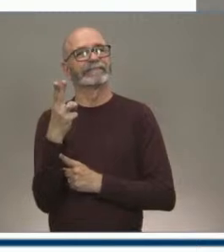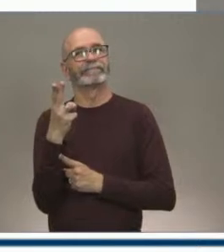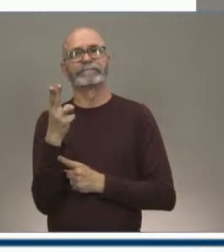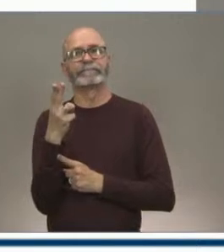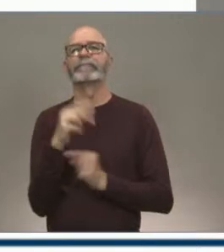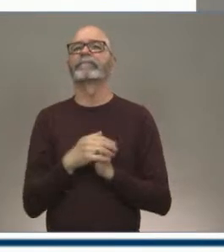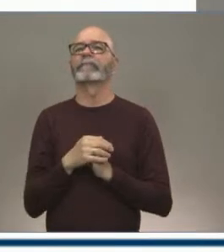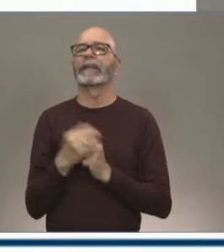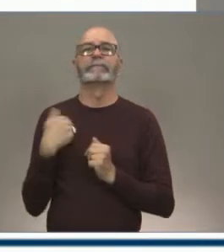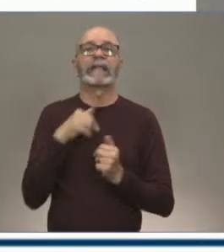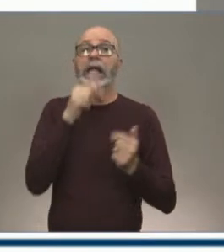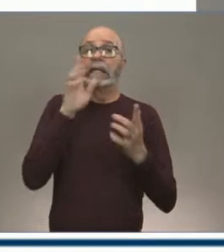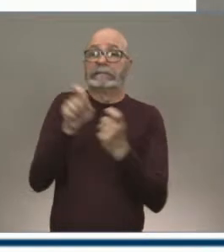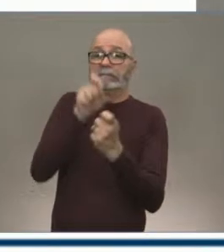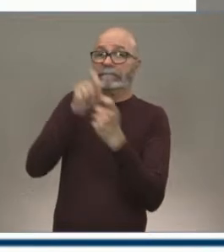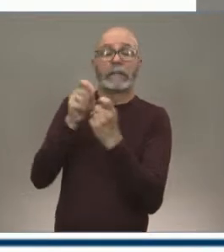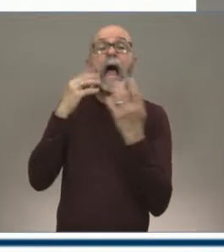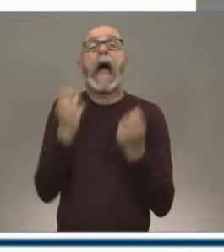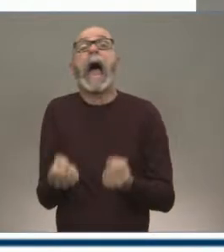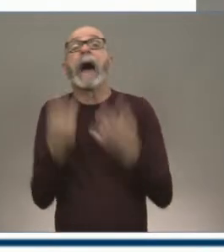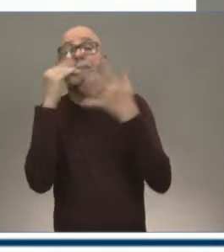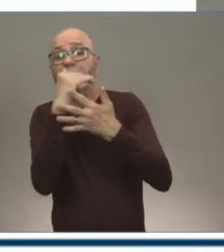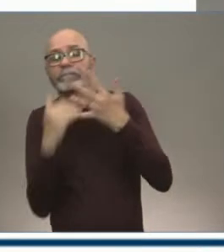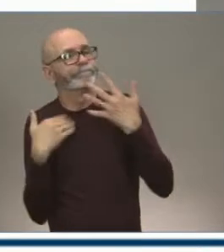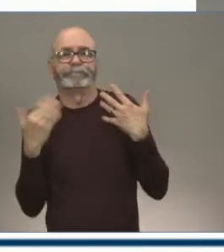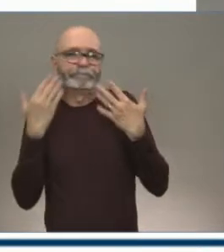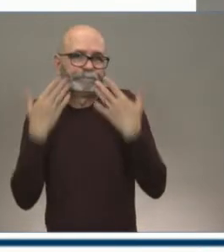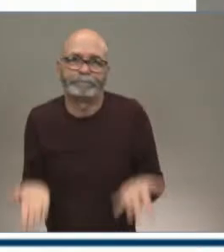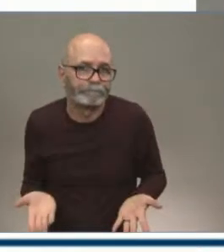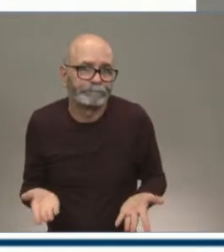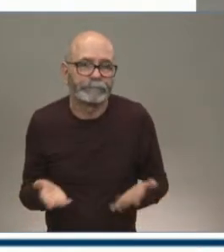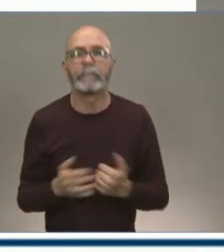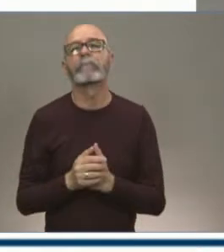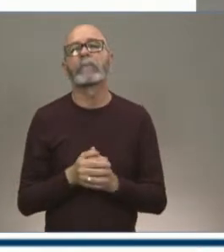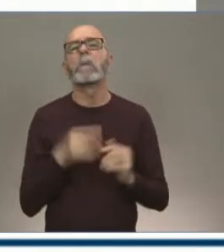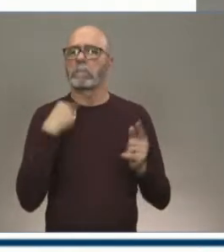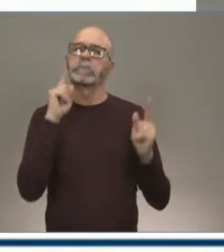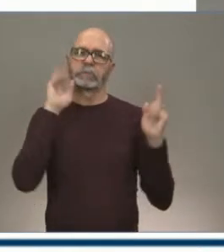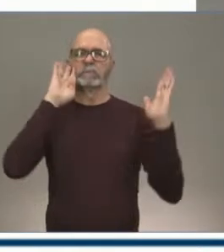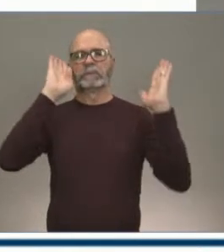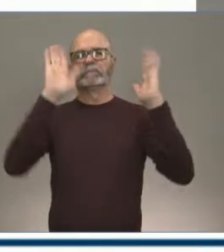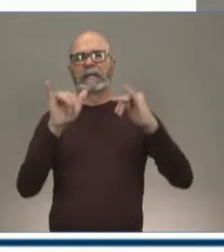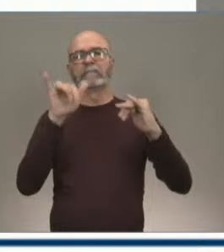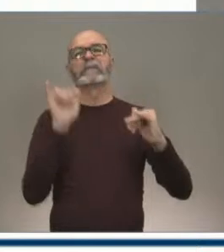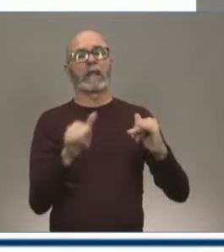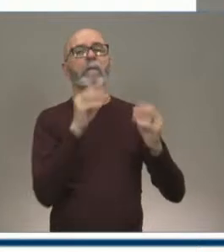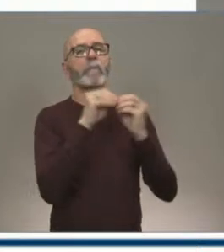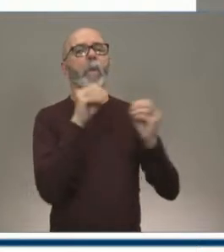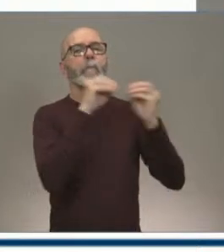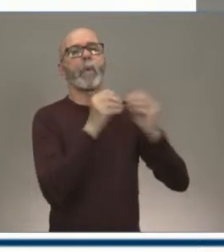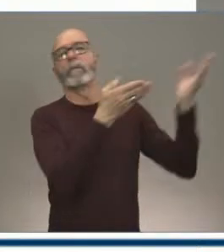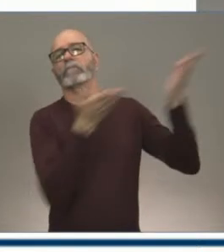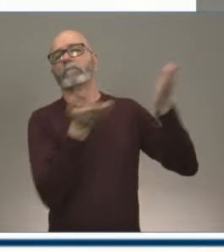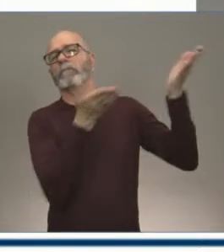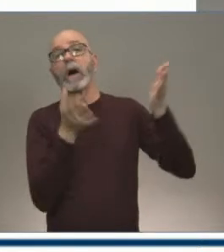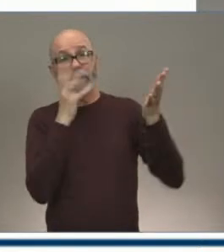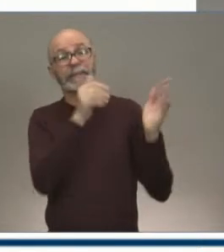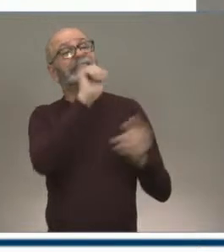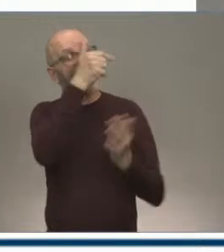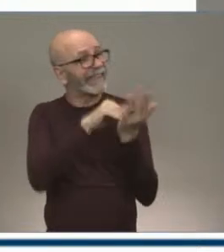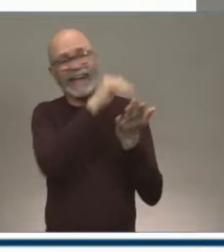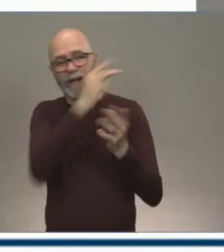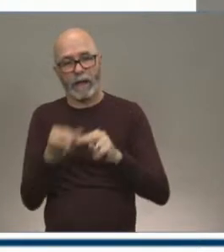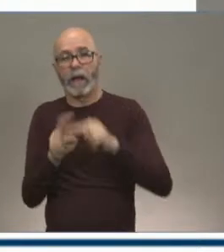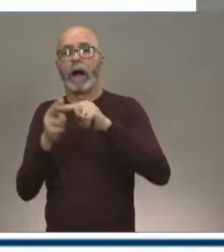don't go that far out, but we're fully expecting that the vaccine will ramp up well beyond that as we get into April.